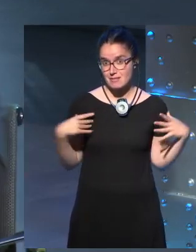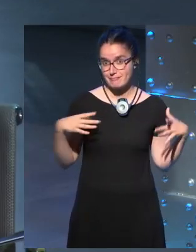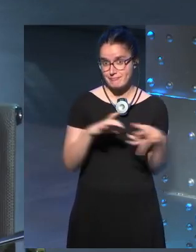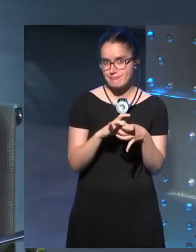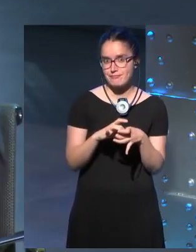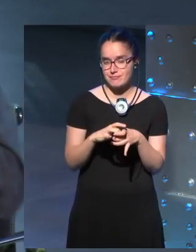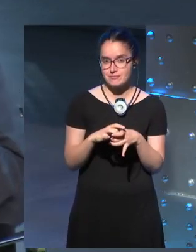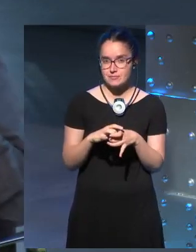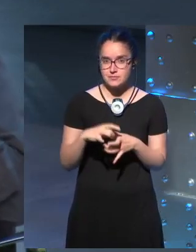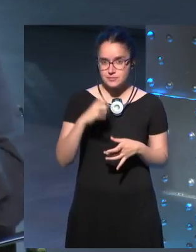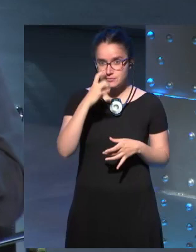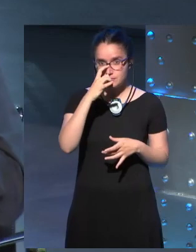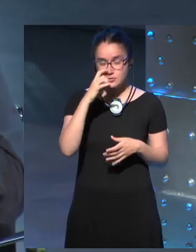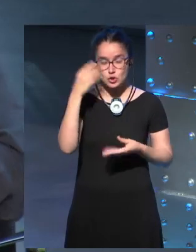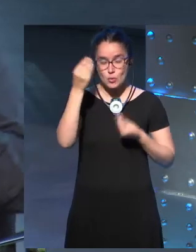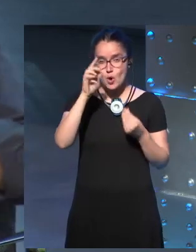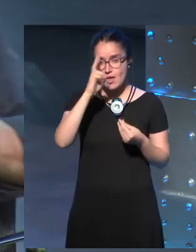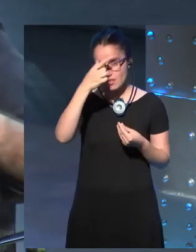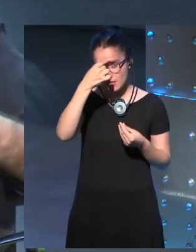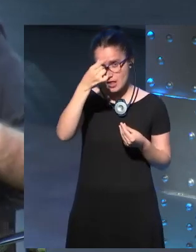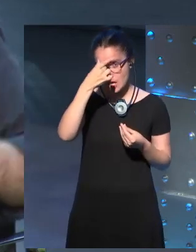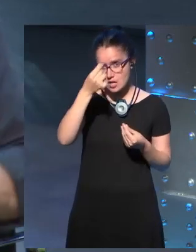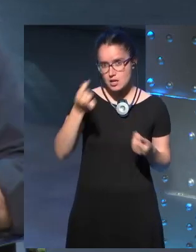think I see Zidane as a